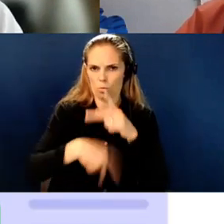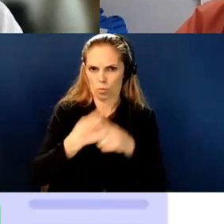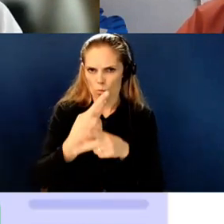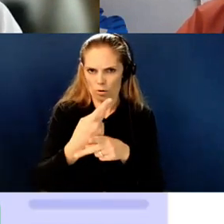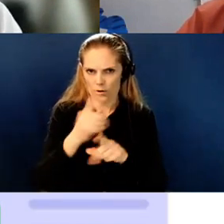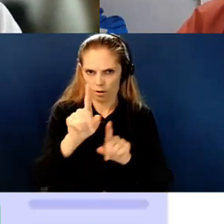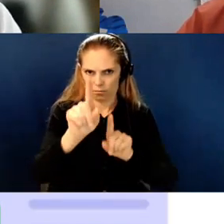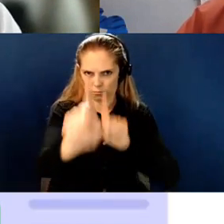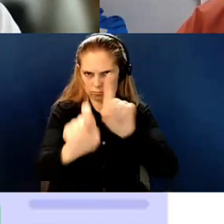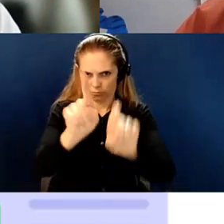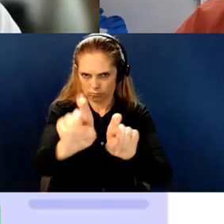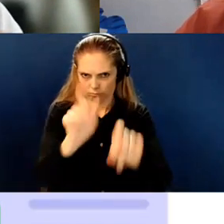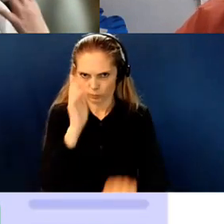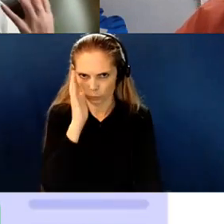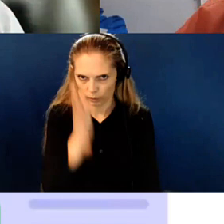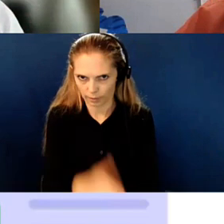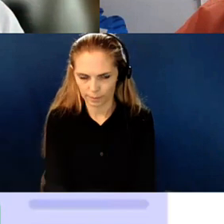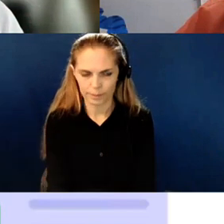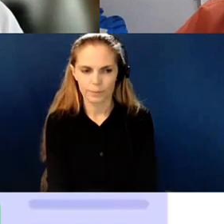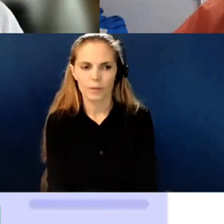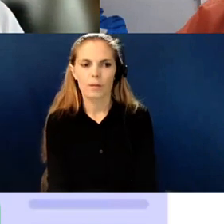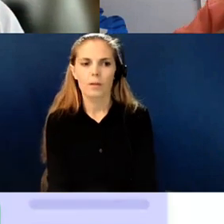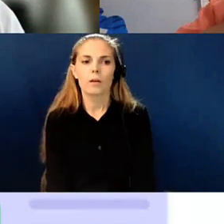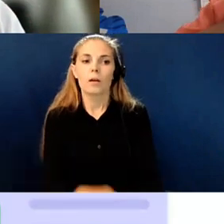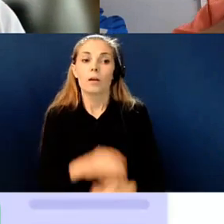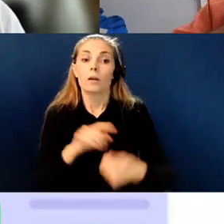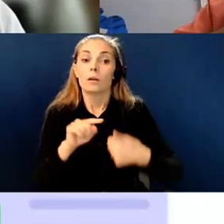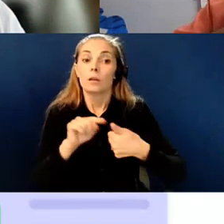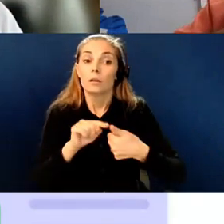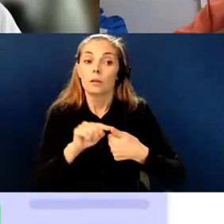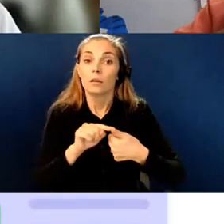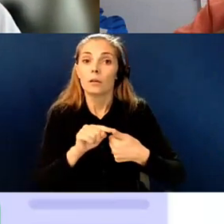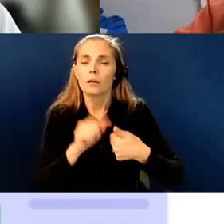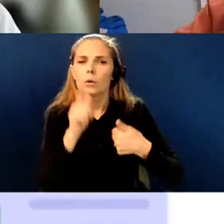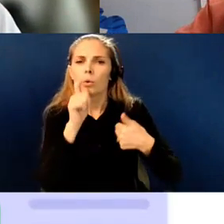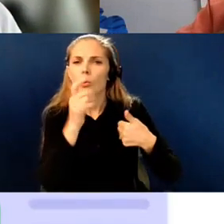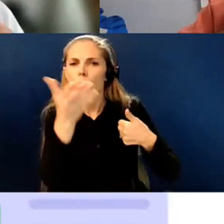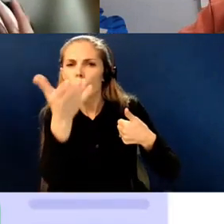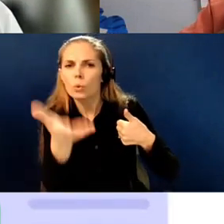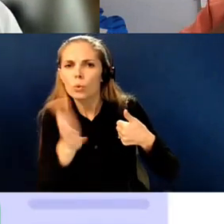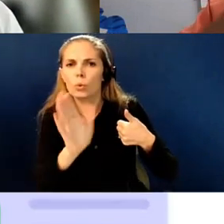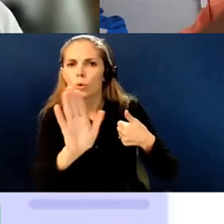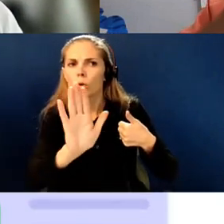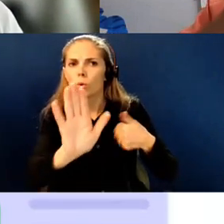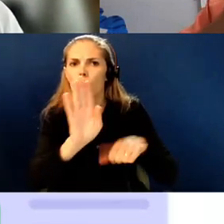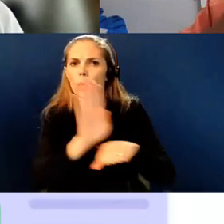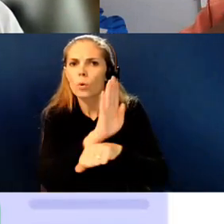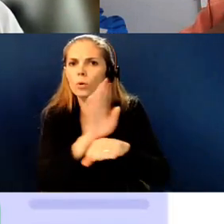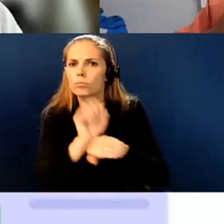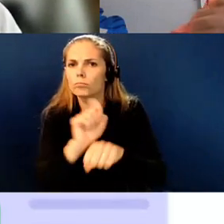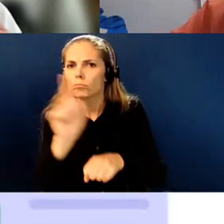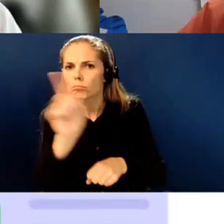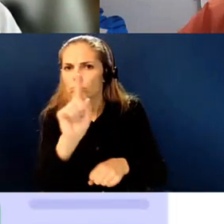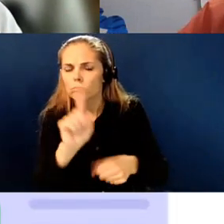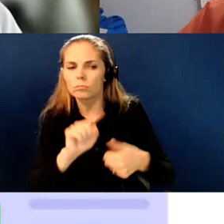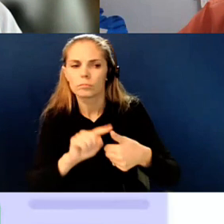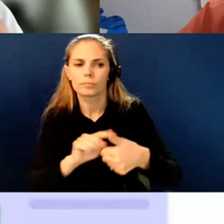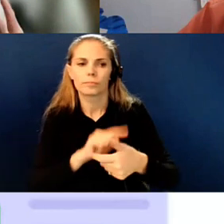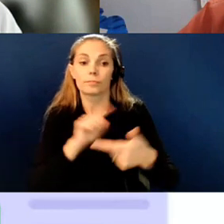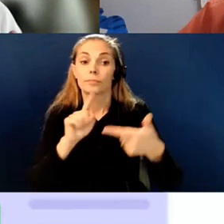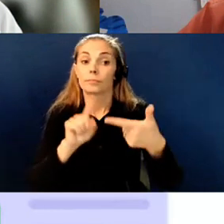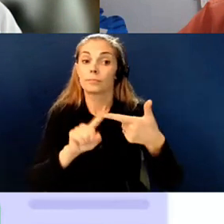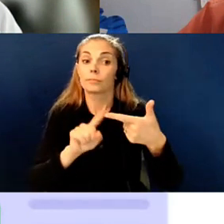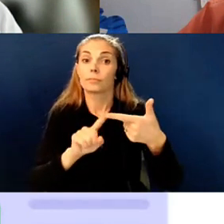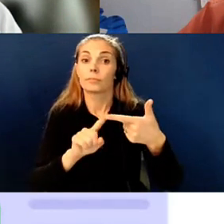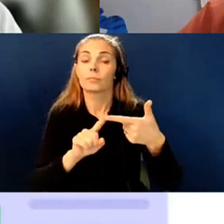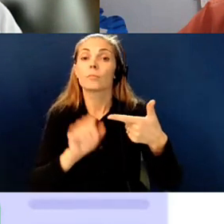of the guiding questions will be to tell us about yourself and the organization, to ask you what tools you're using and how and